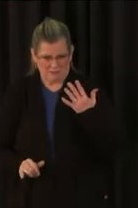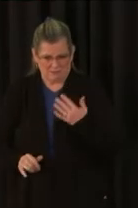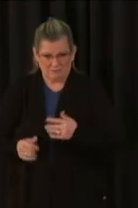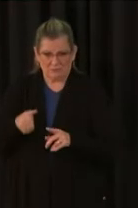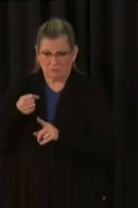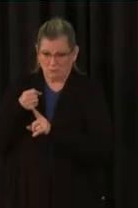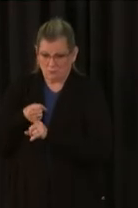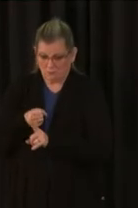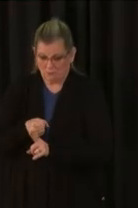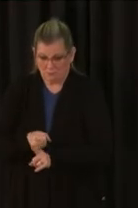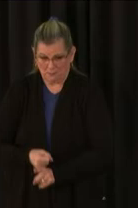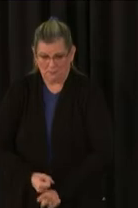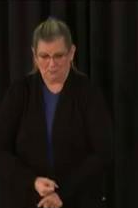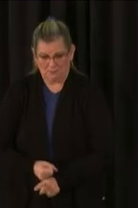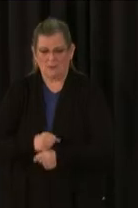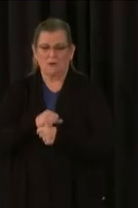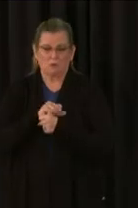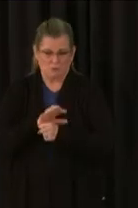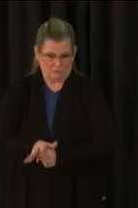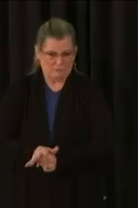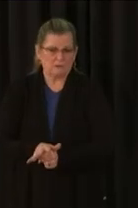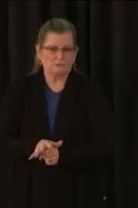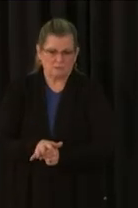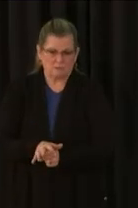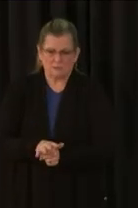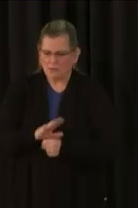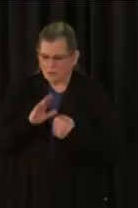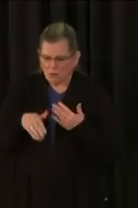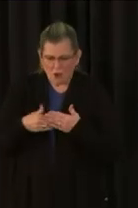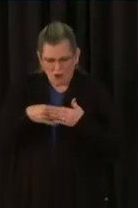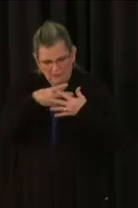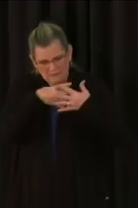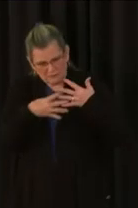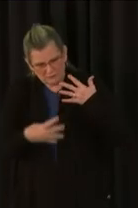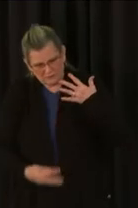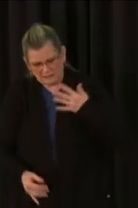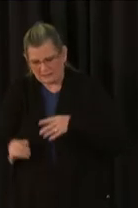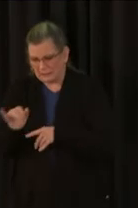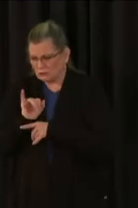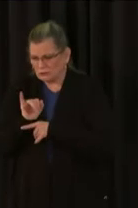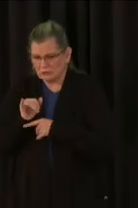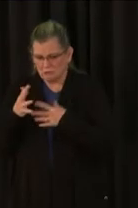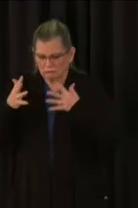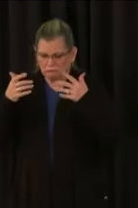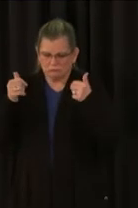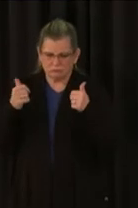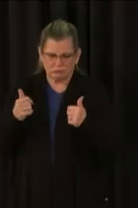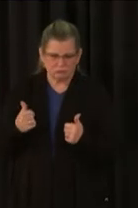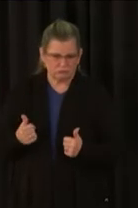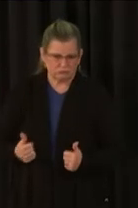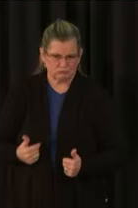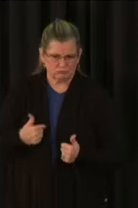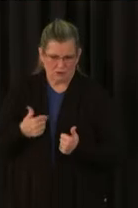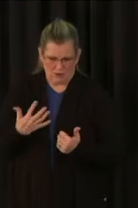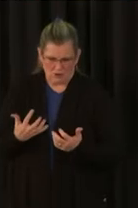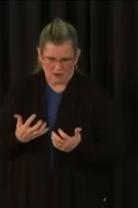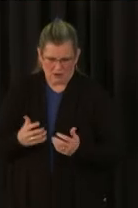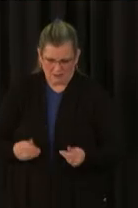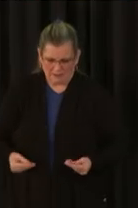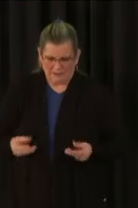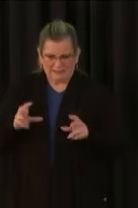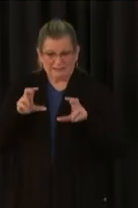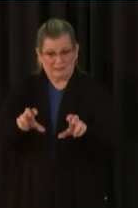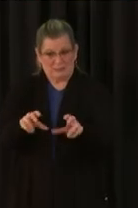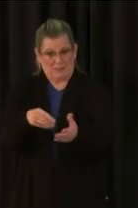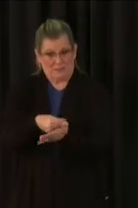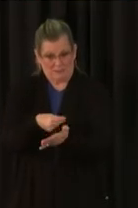our gathering kind of events and opportunities, which is why it falls under the Entertainment Bridge Fund. Eligible applicants are businesses that